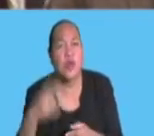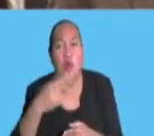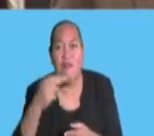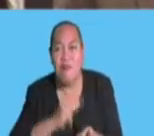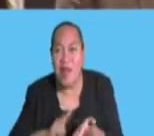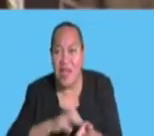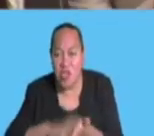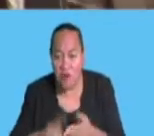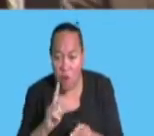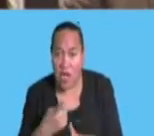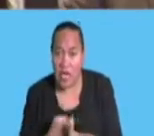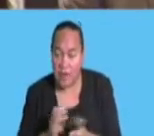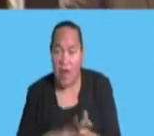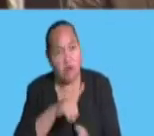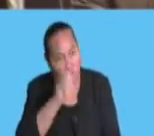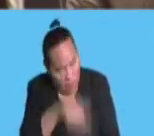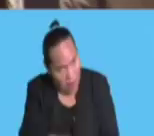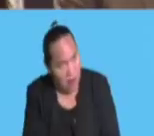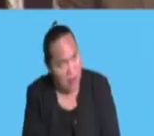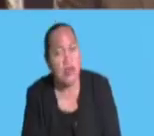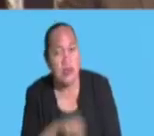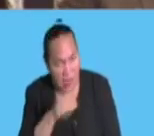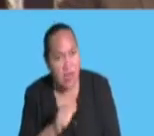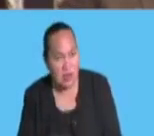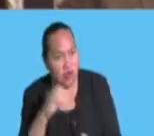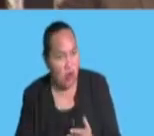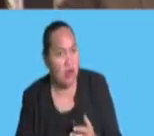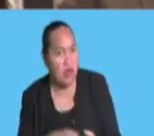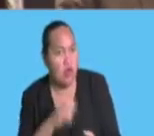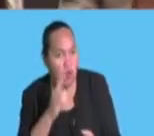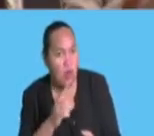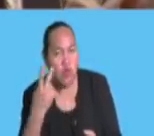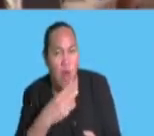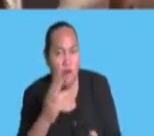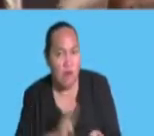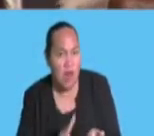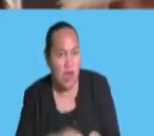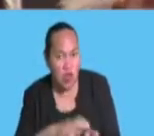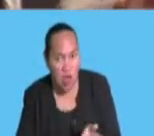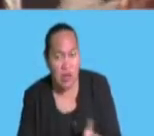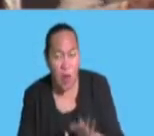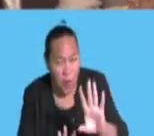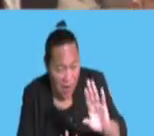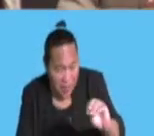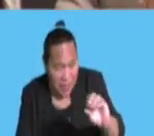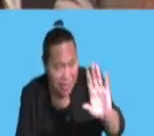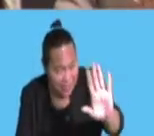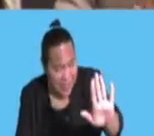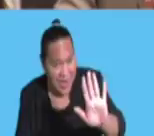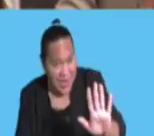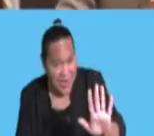million per kilometer? That is correct. It did cost about $12 million per kilometer. But listen, hold on.